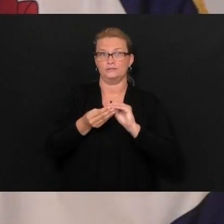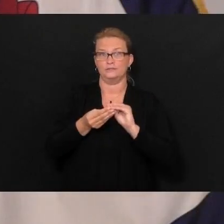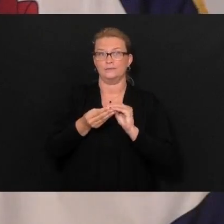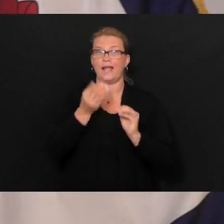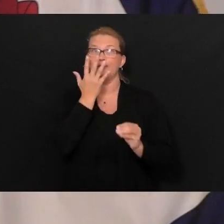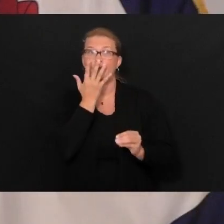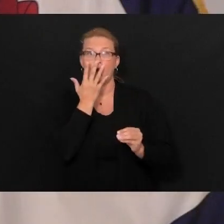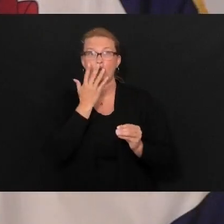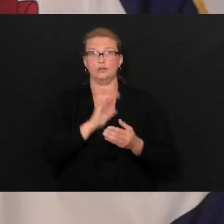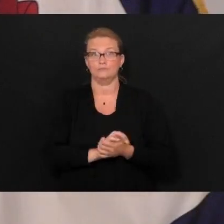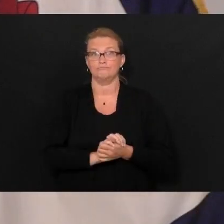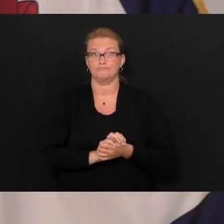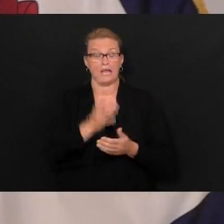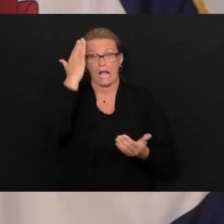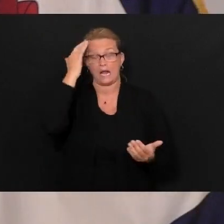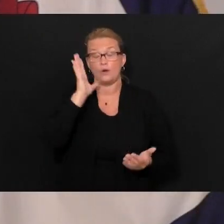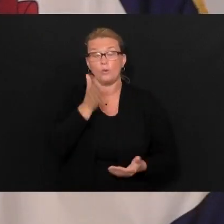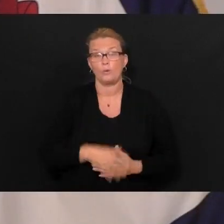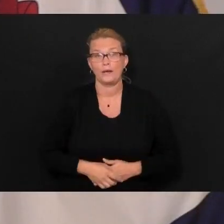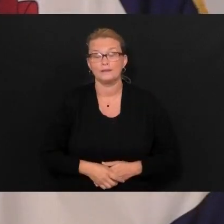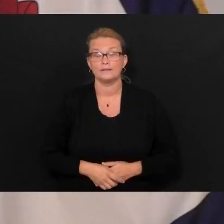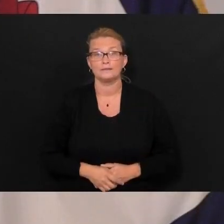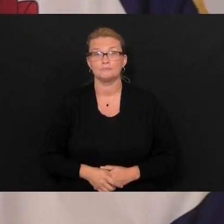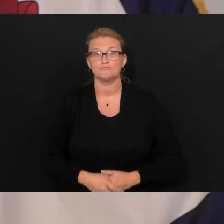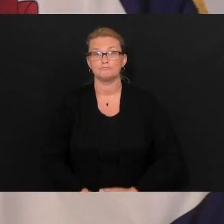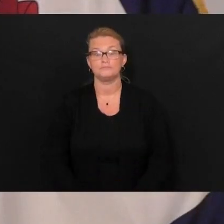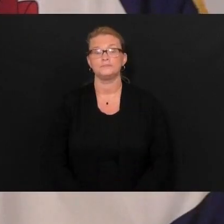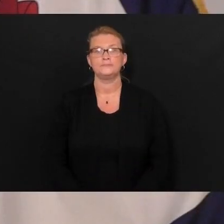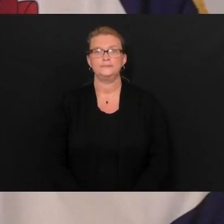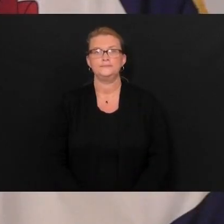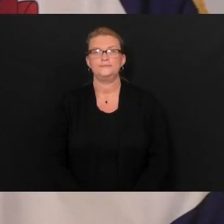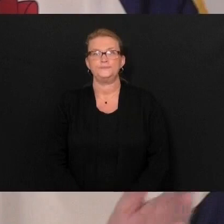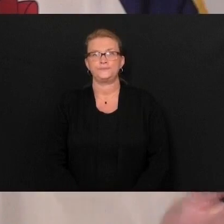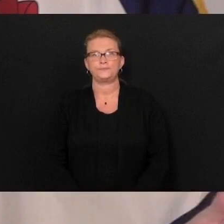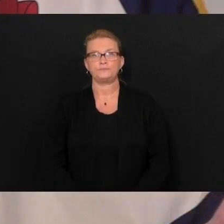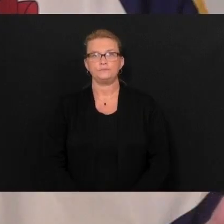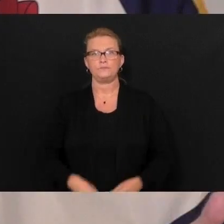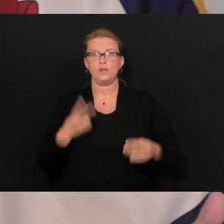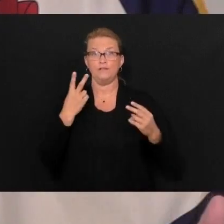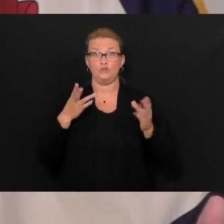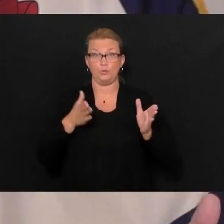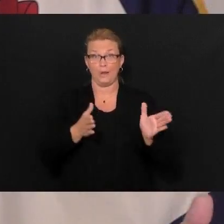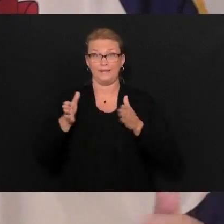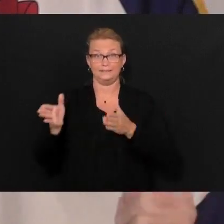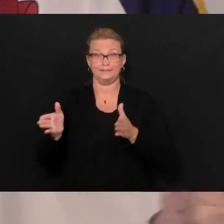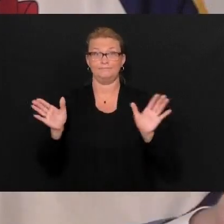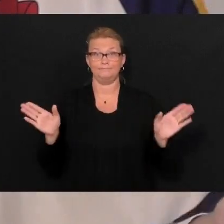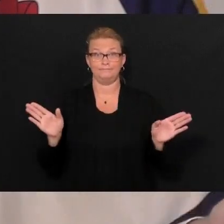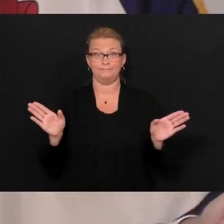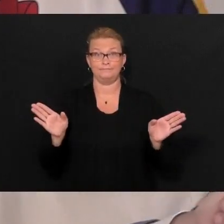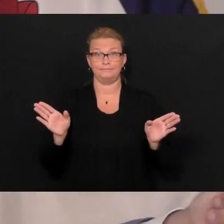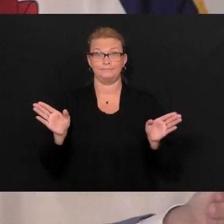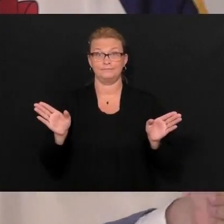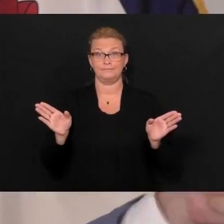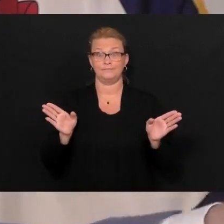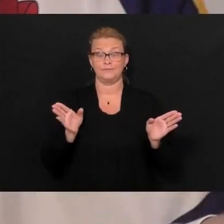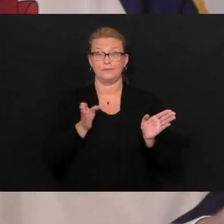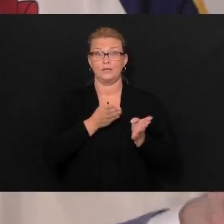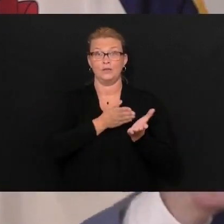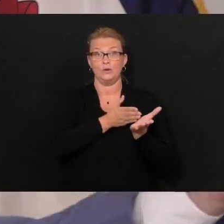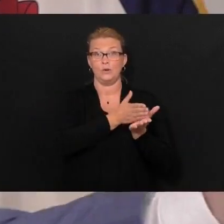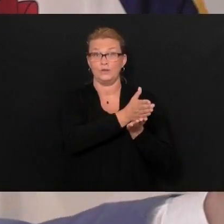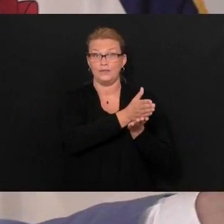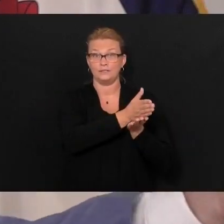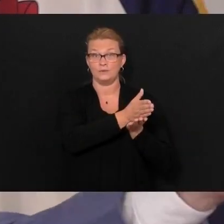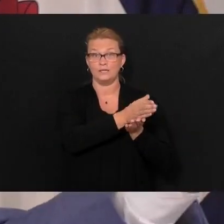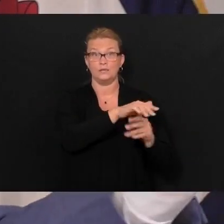end up. I know it will. So we got two ways. One is we sit back